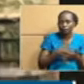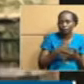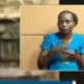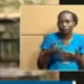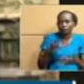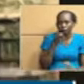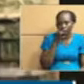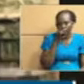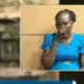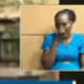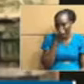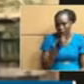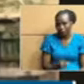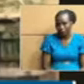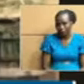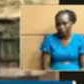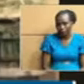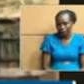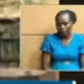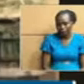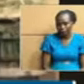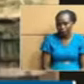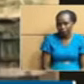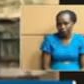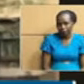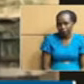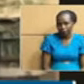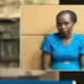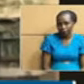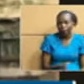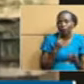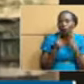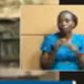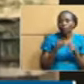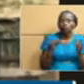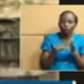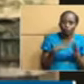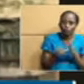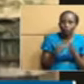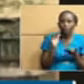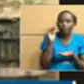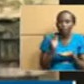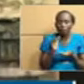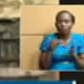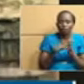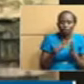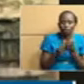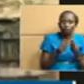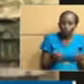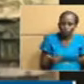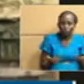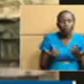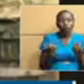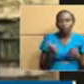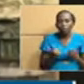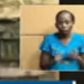Angela, losing you a little. That we, women and children, and know what they is. We've been talking about risk mitigation, and we are not looking at who requires what in